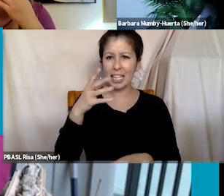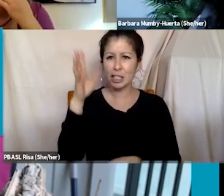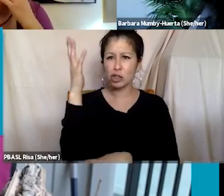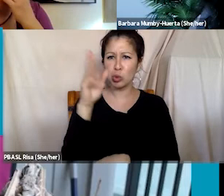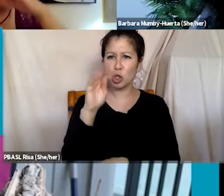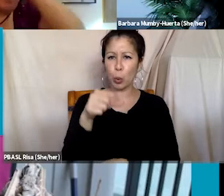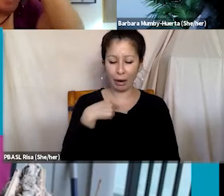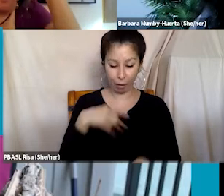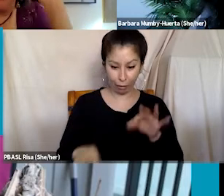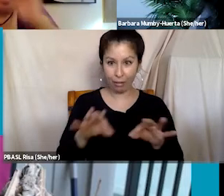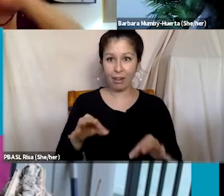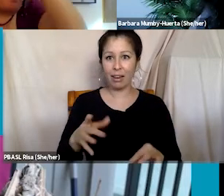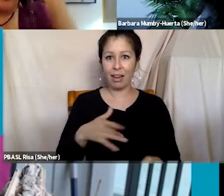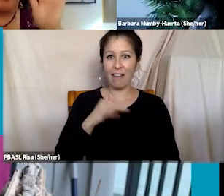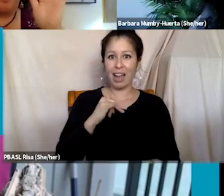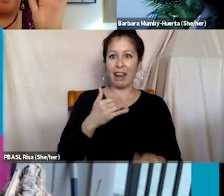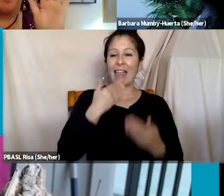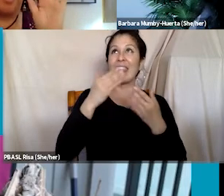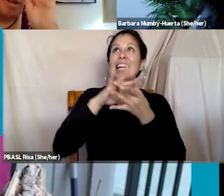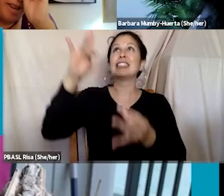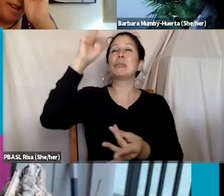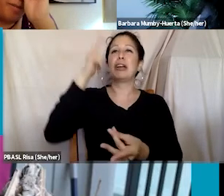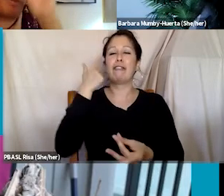So I just kind of thank Spirit